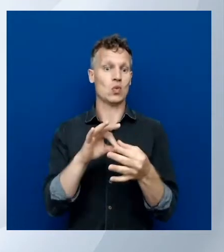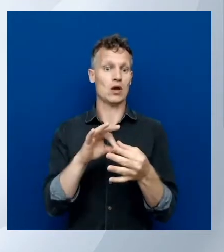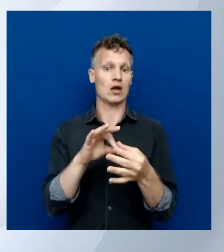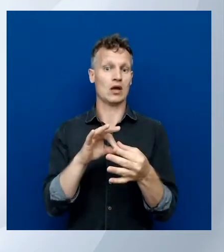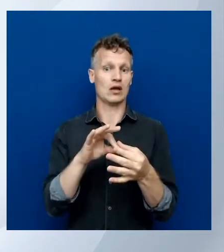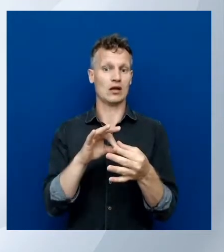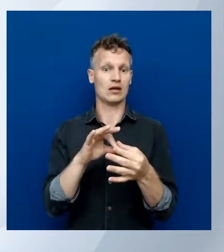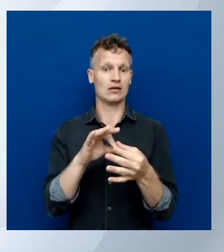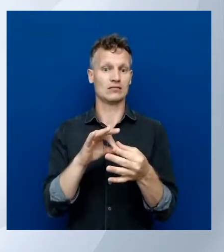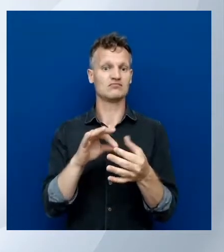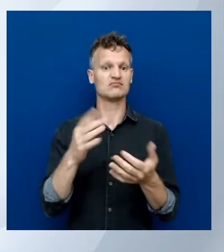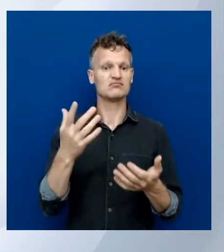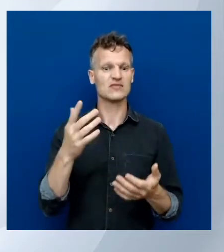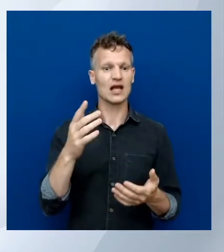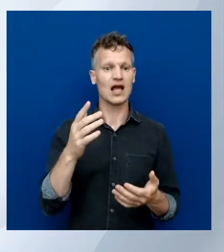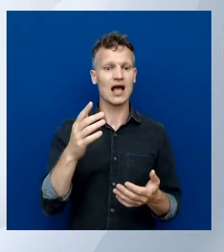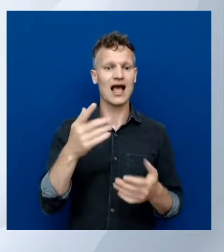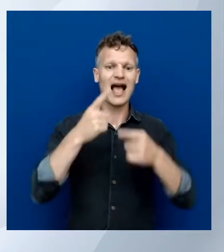team from